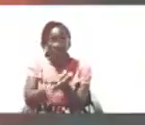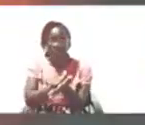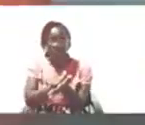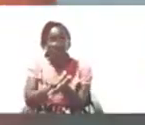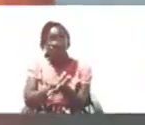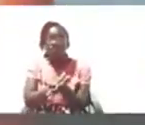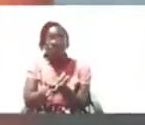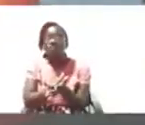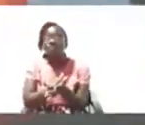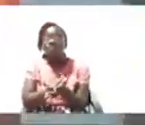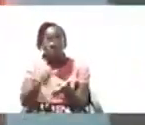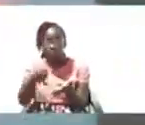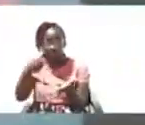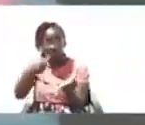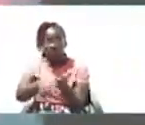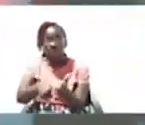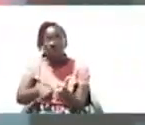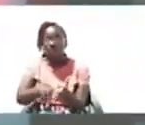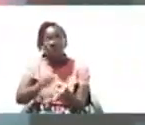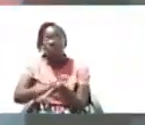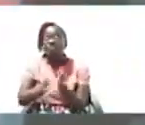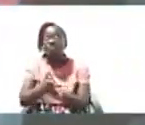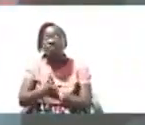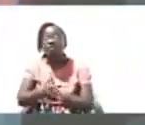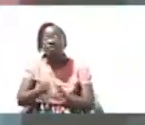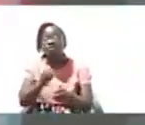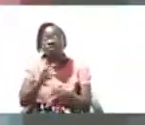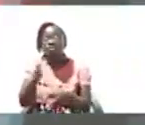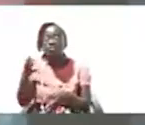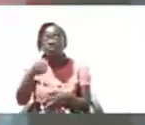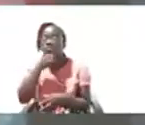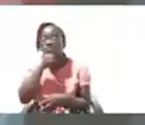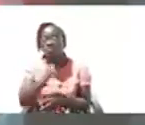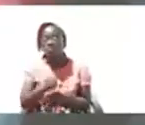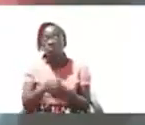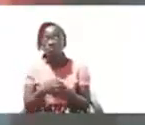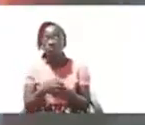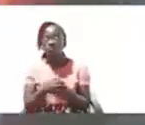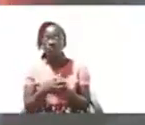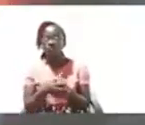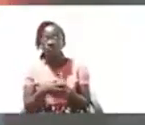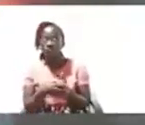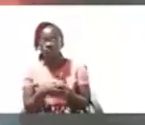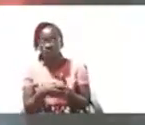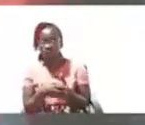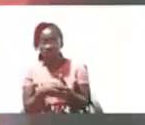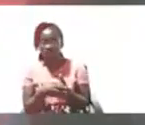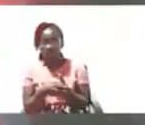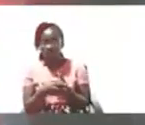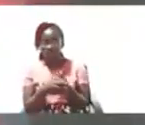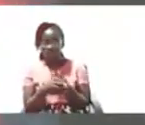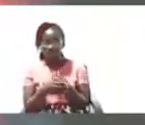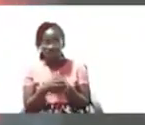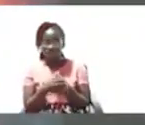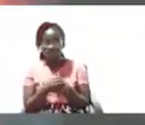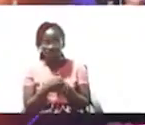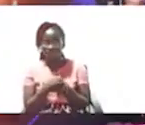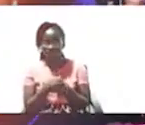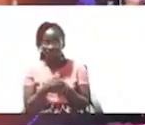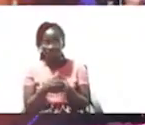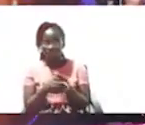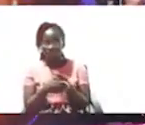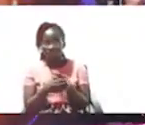But when he leaves the seat, go and give it to him to sign. It will not